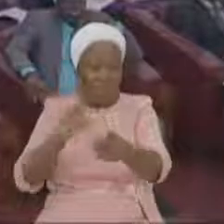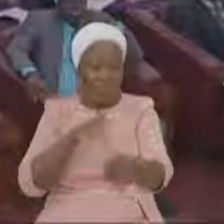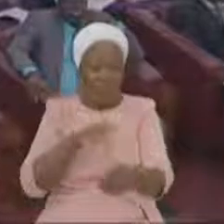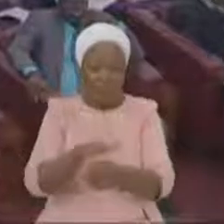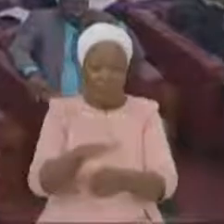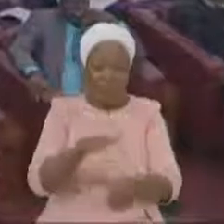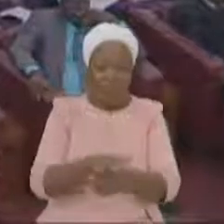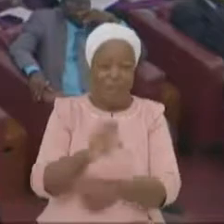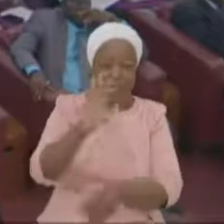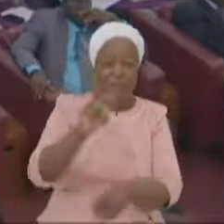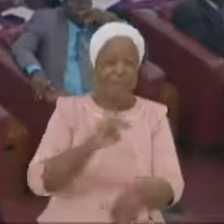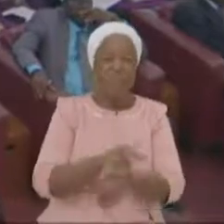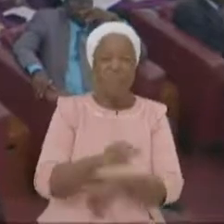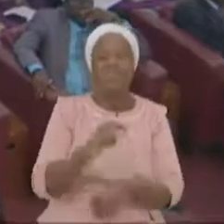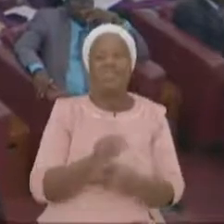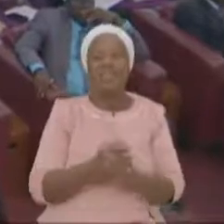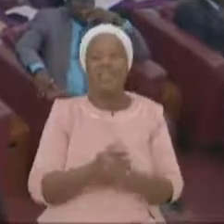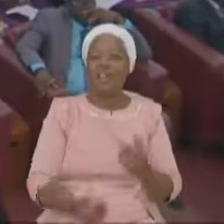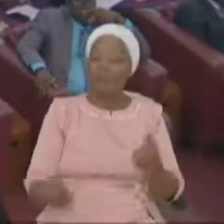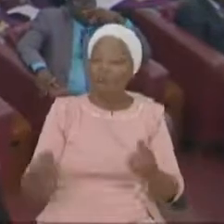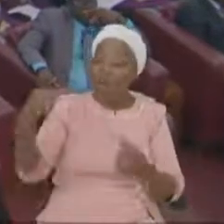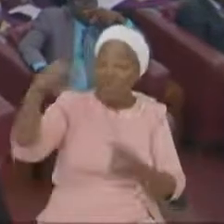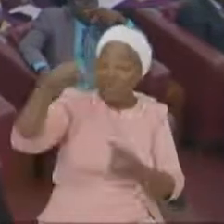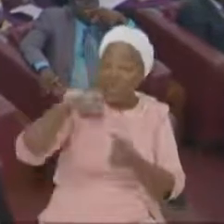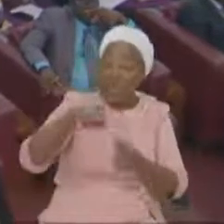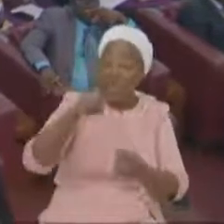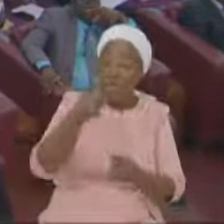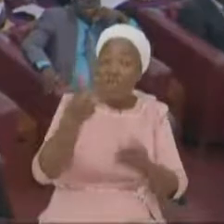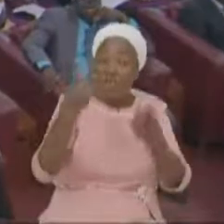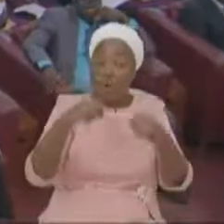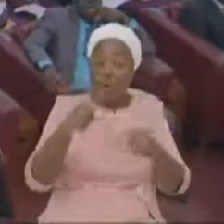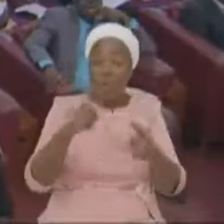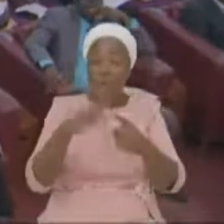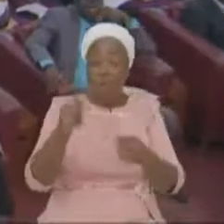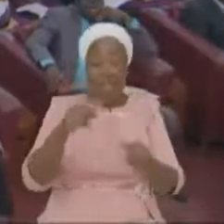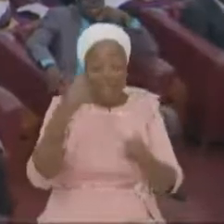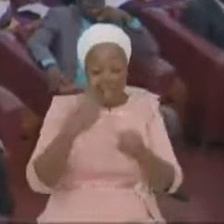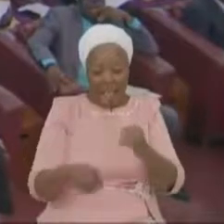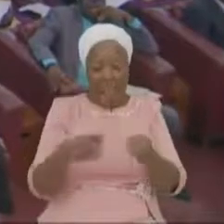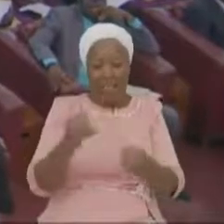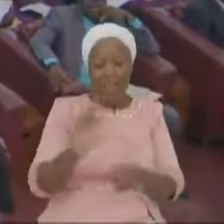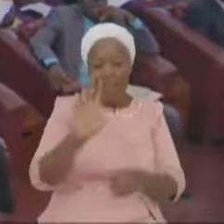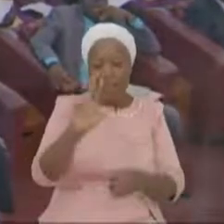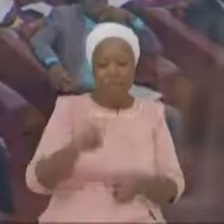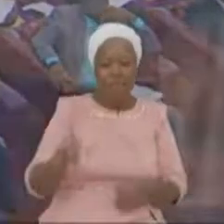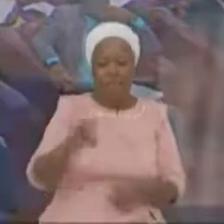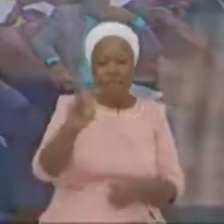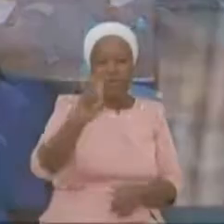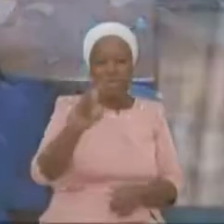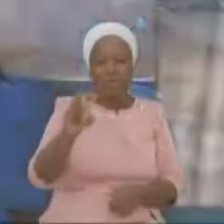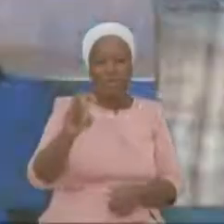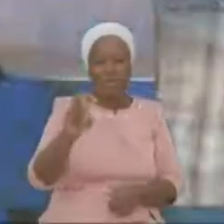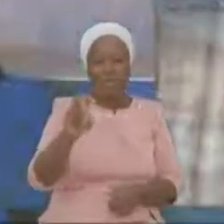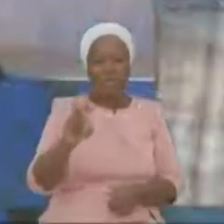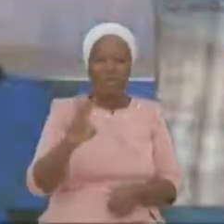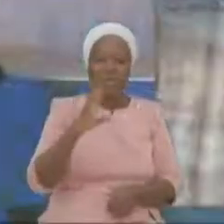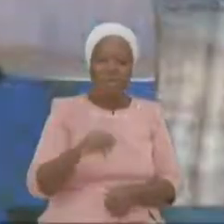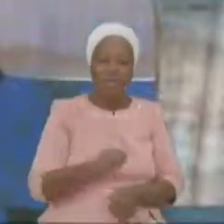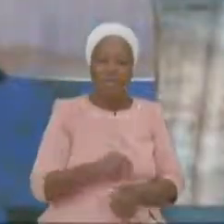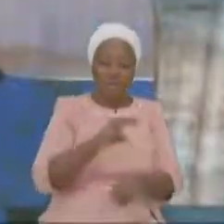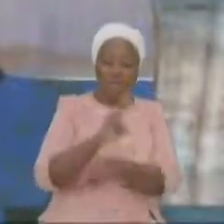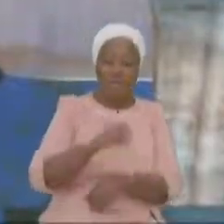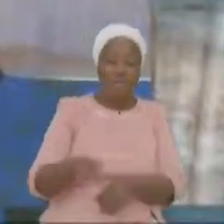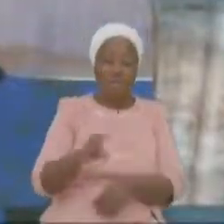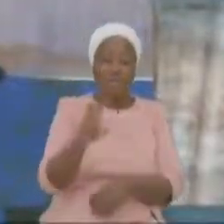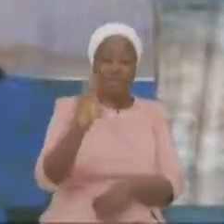ministry. Yeah. Until you come to the edge of your journey, ministerial journey, nobody